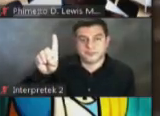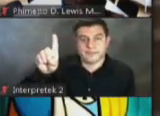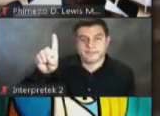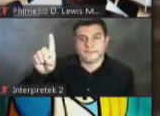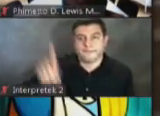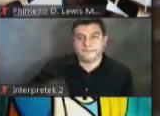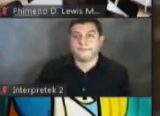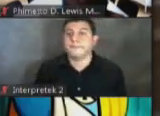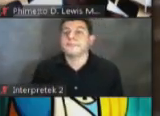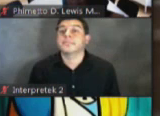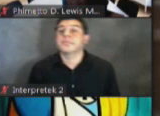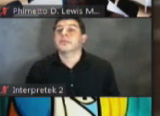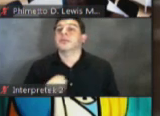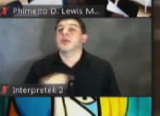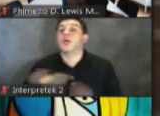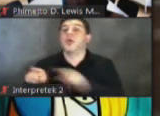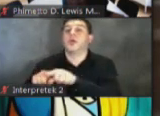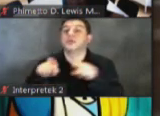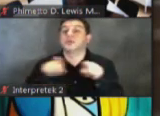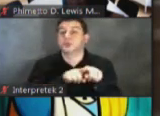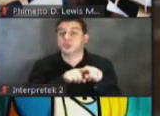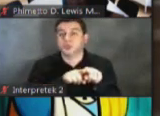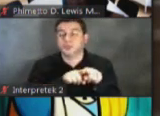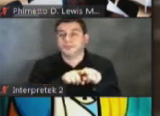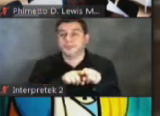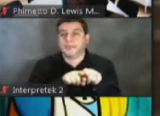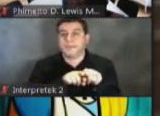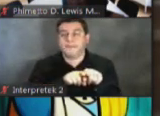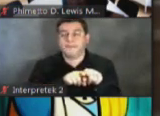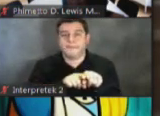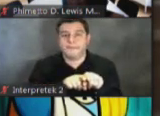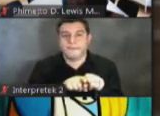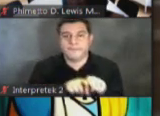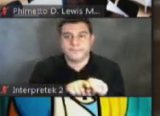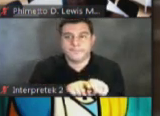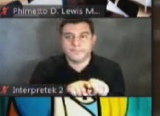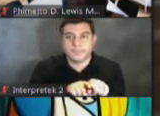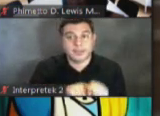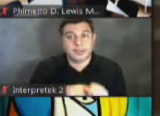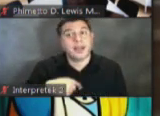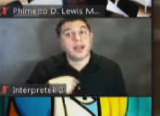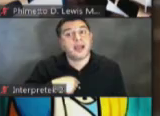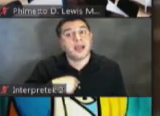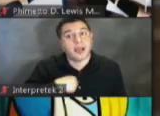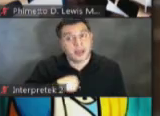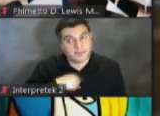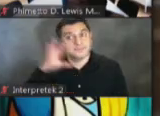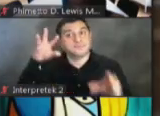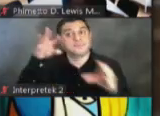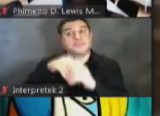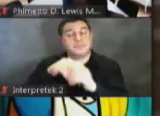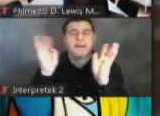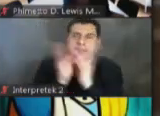made very clear, that I've been in several of these meetings and not seen no action of